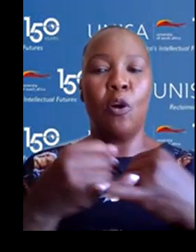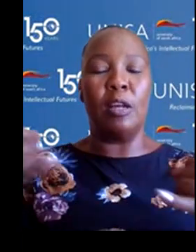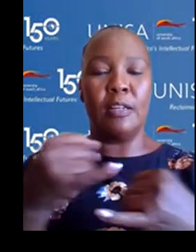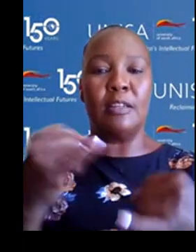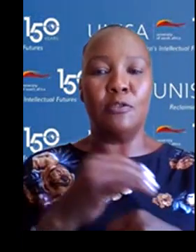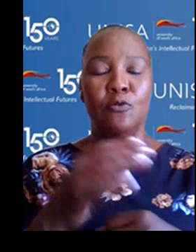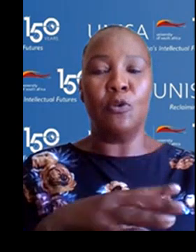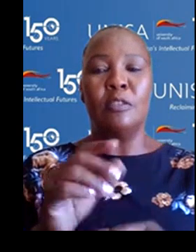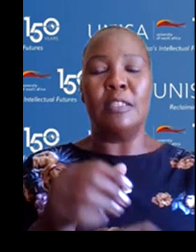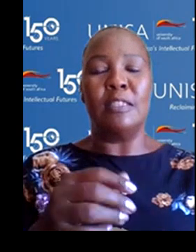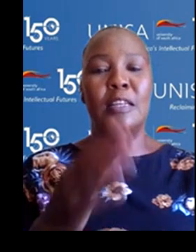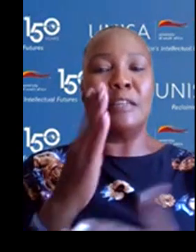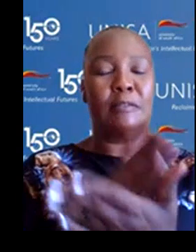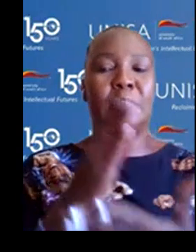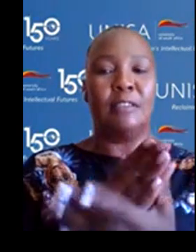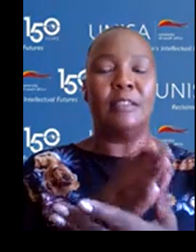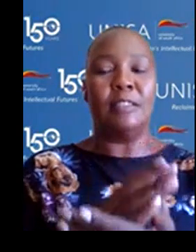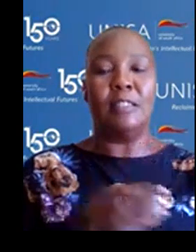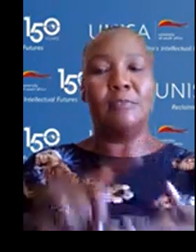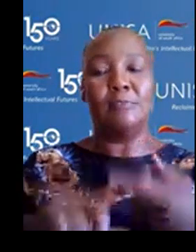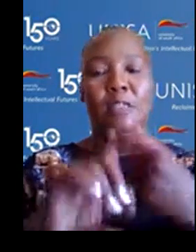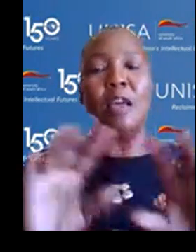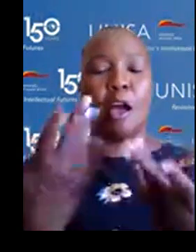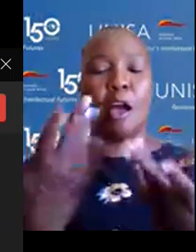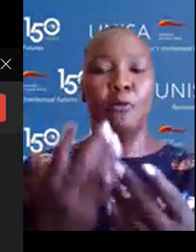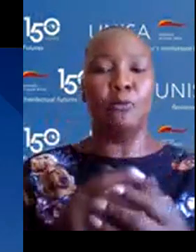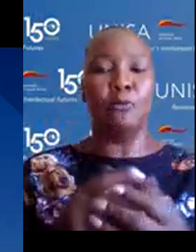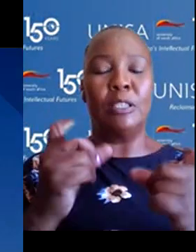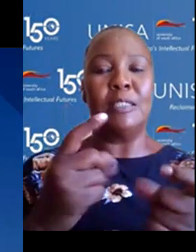actual seconds, depending on how quickly it connects.